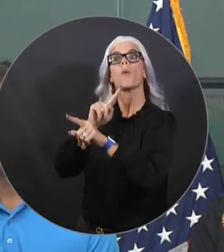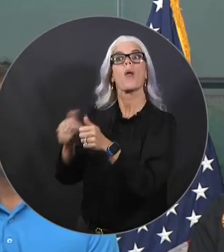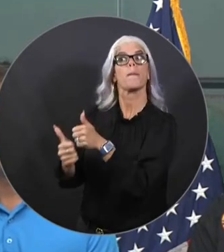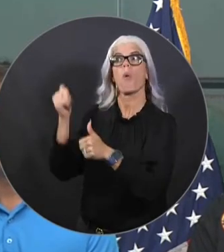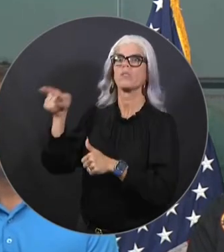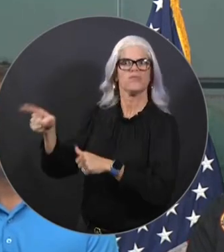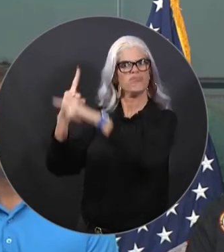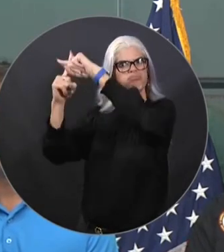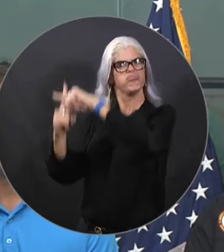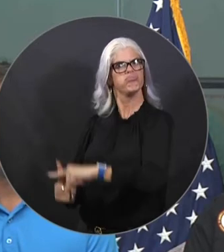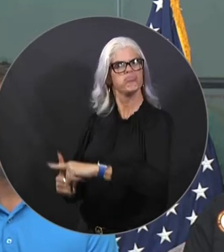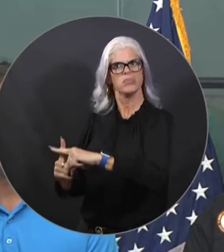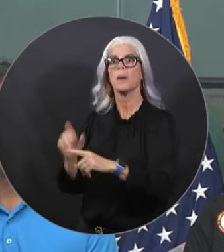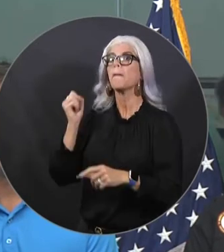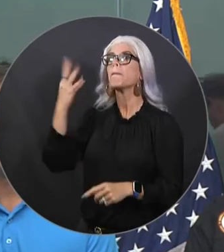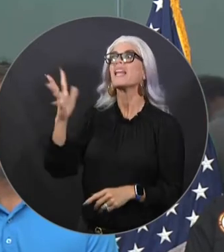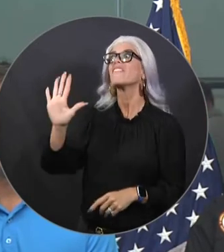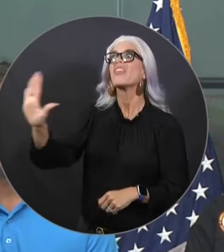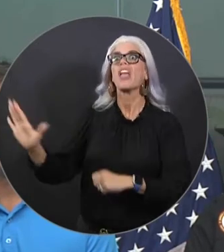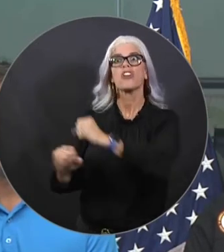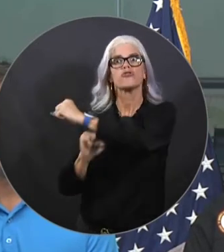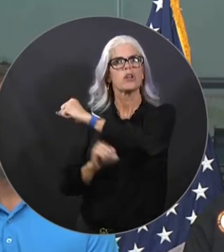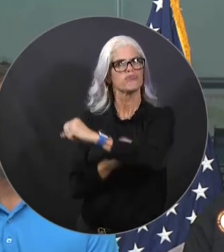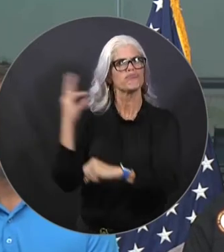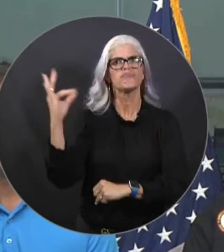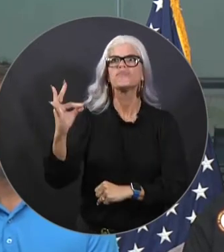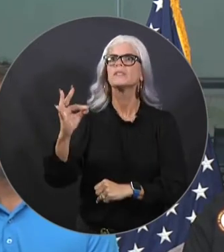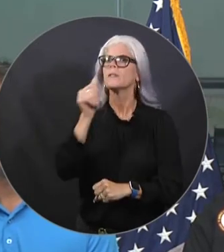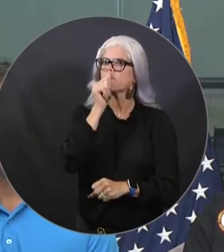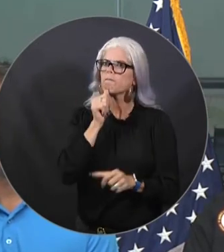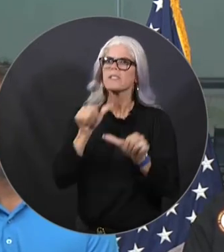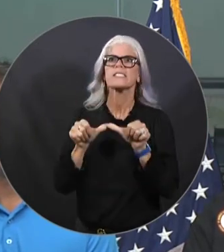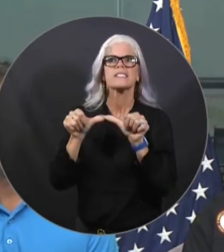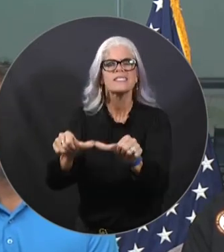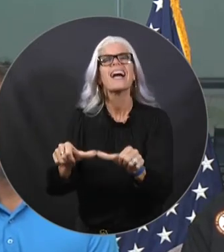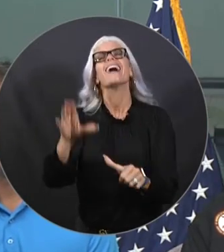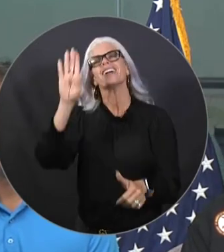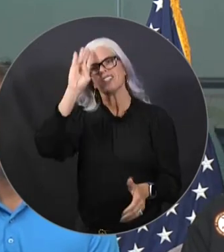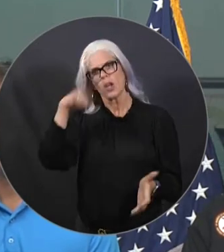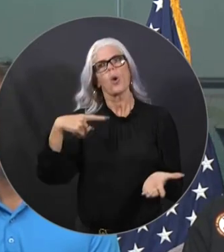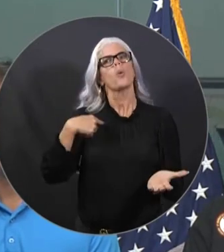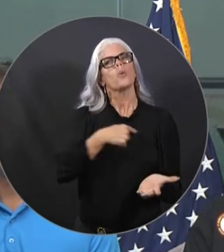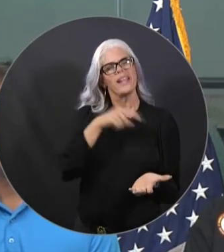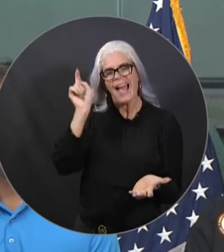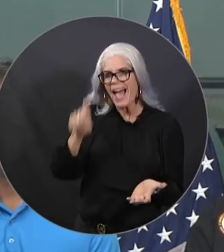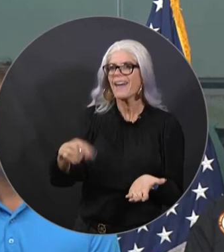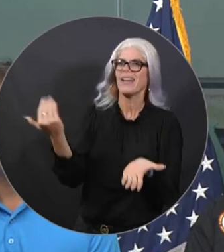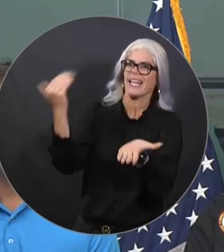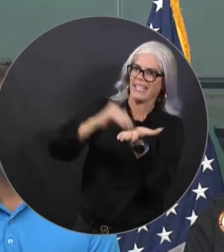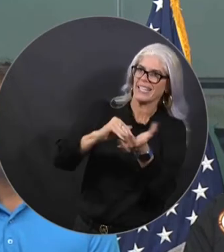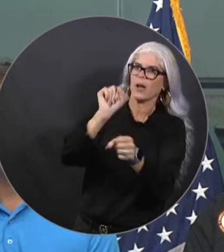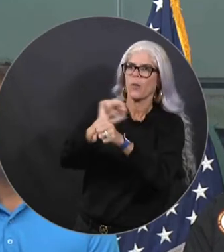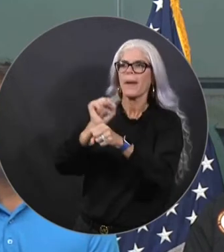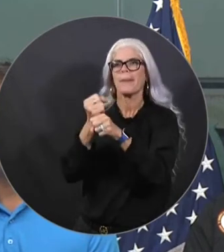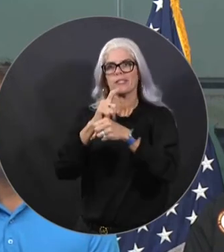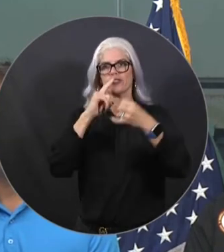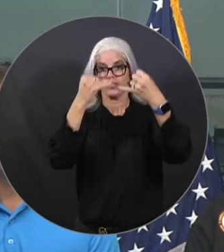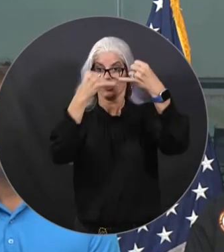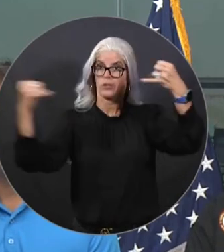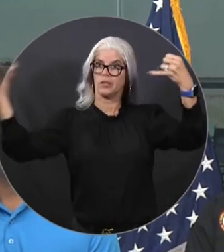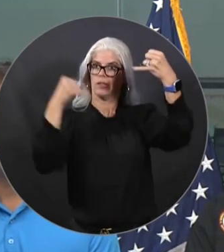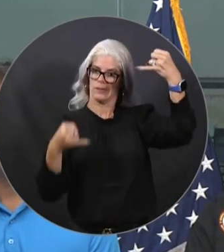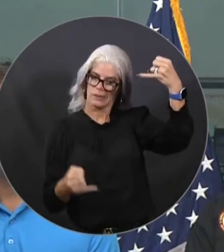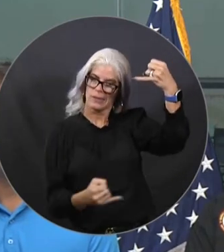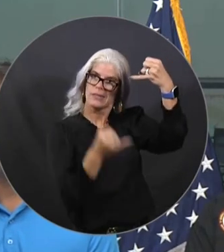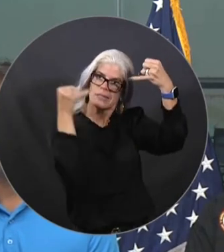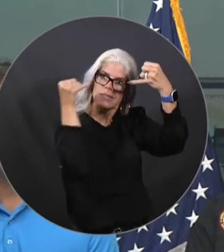had been able to weather the storm. You still have to work, obviously, to reconnect the power. But in some areas, you may need to